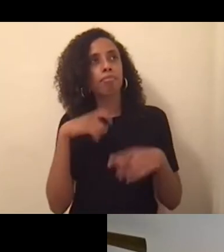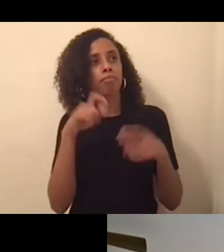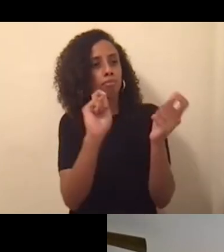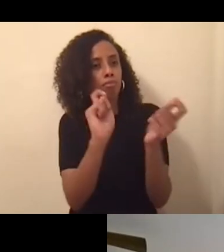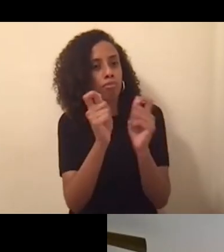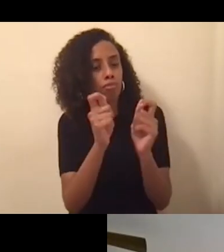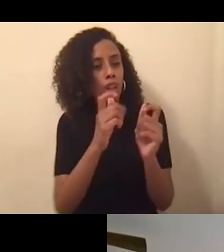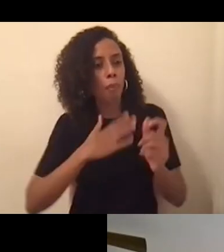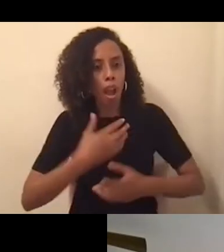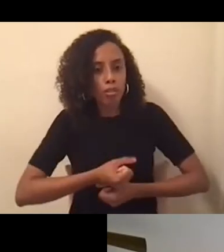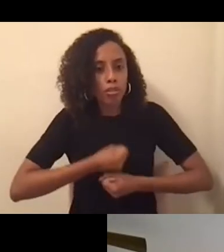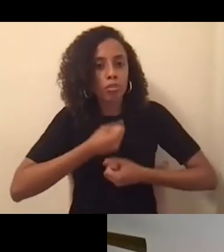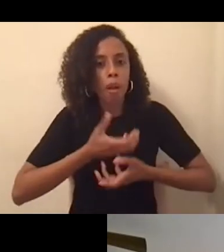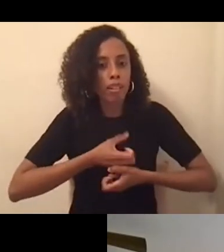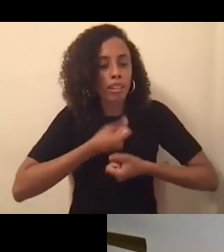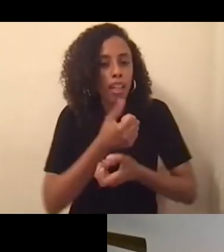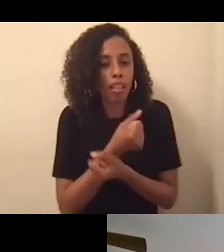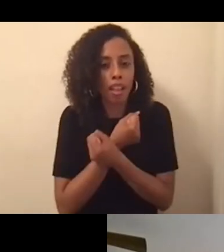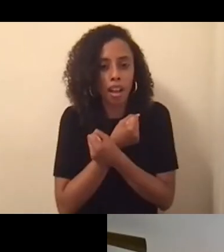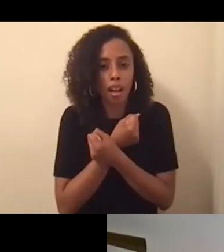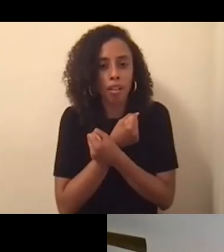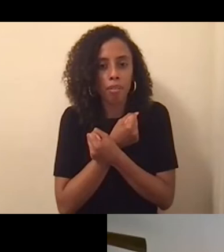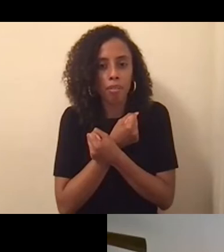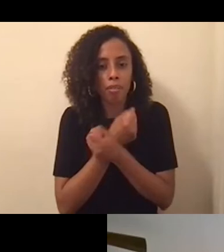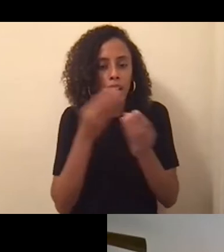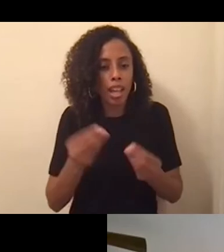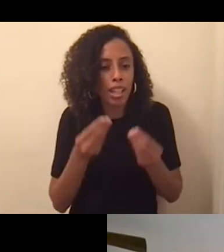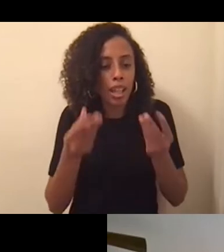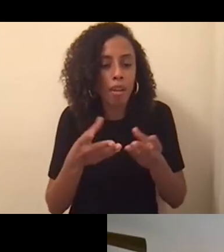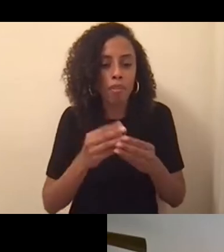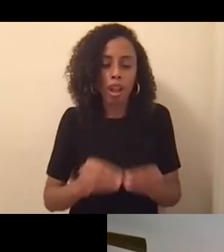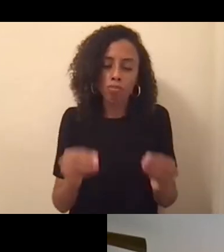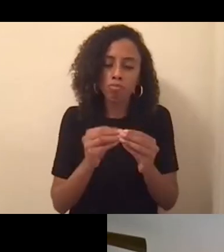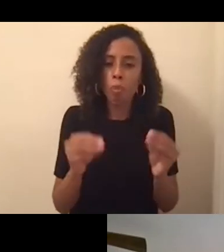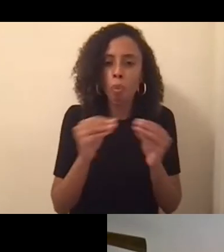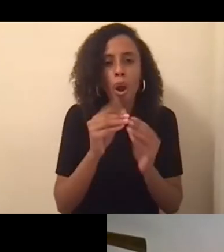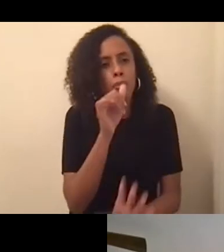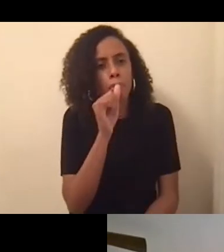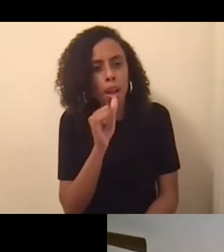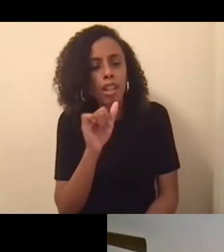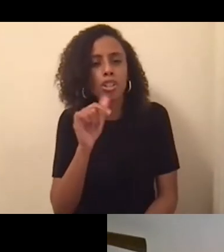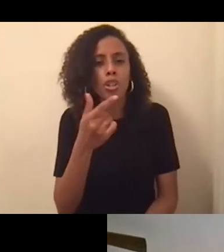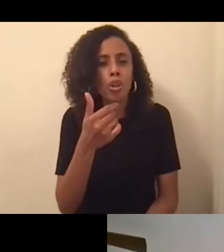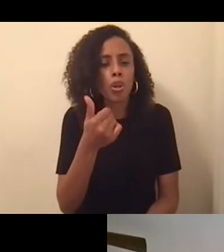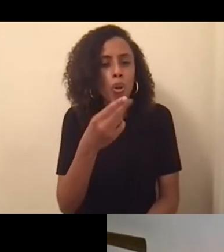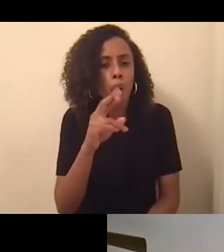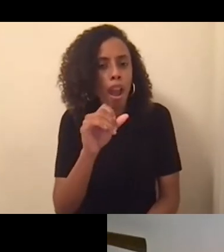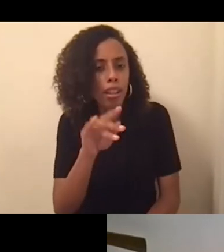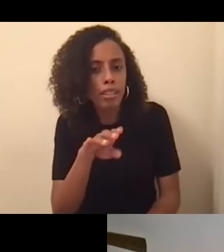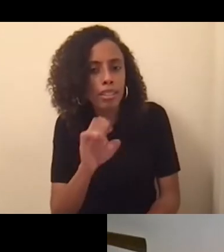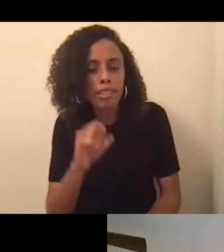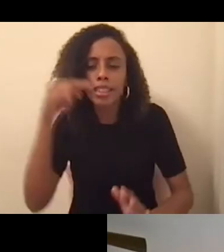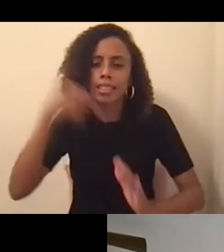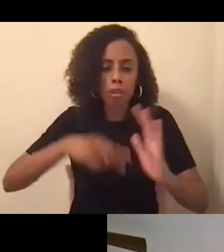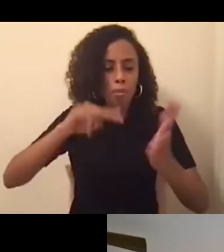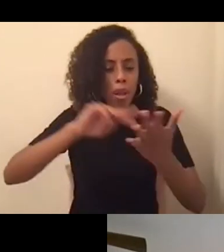of love and give them more grace and more patience, and a deeper explanation as to what